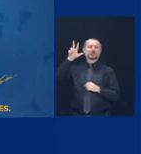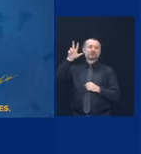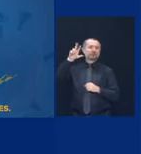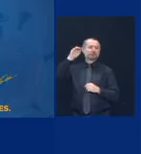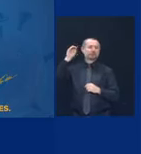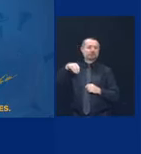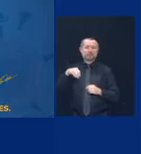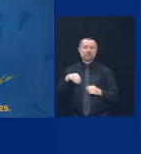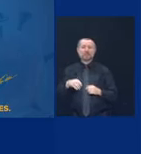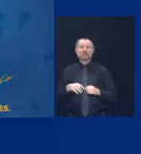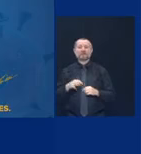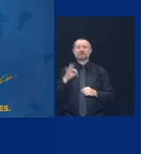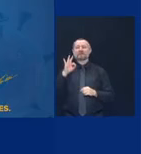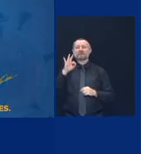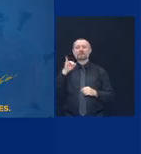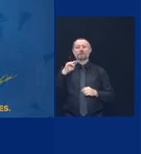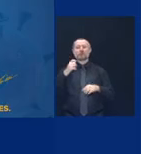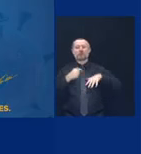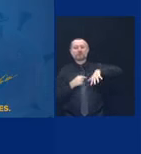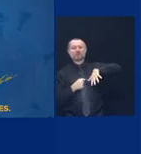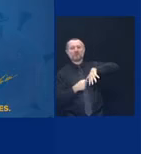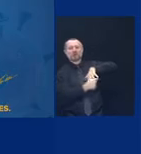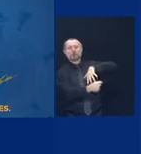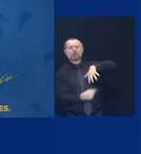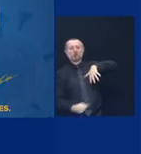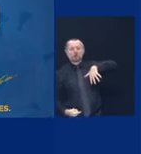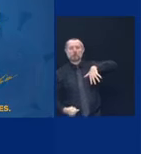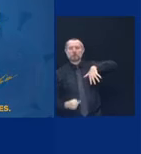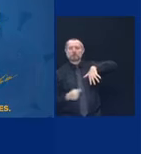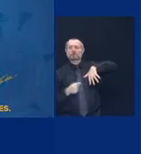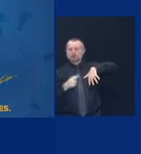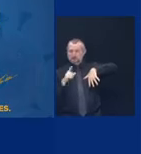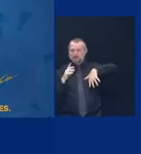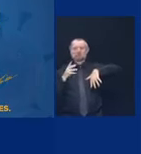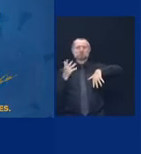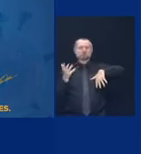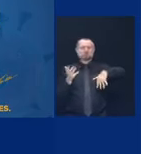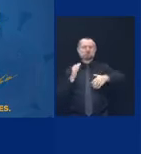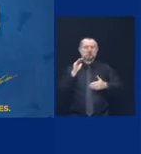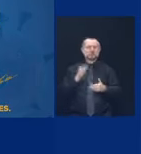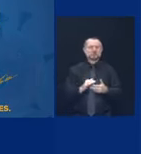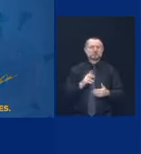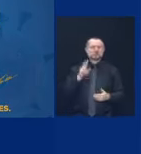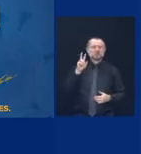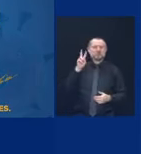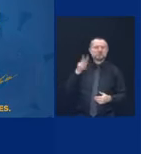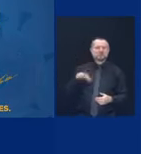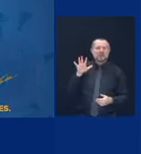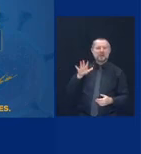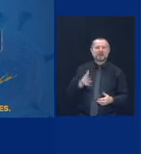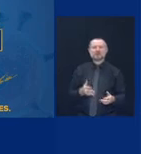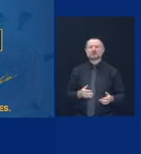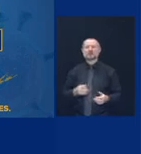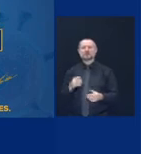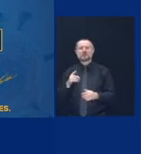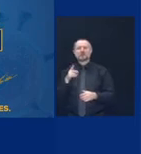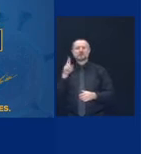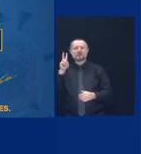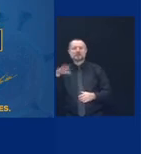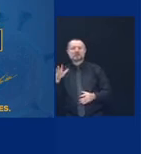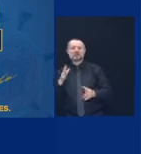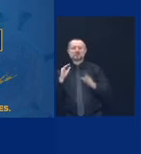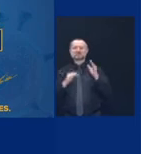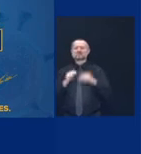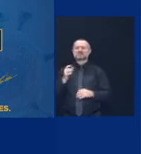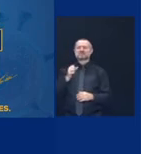Finger Lakes, 2.5. Mohawk Valley, 2.1. Central New York, 2.6. Southern Tier, 1.5.